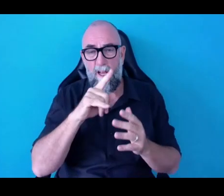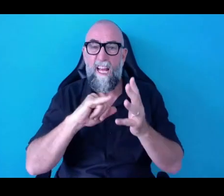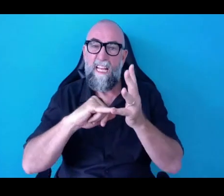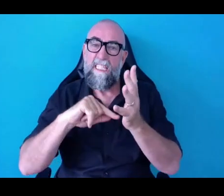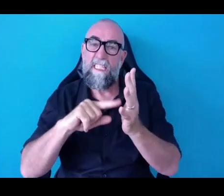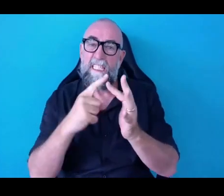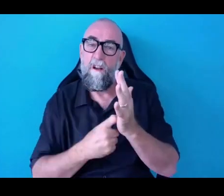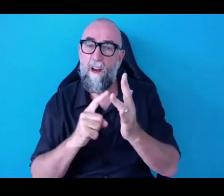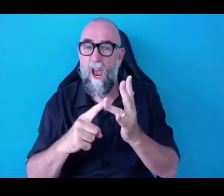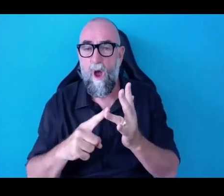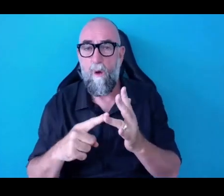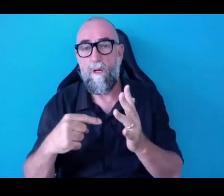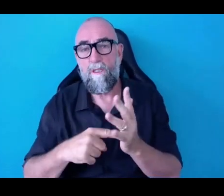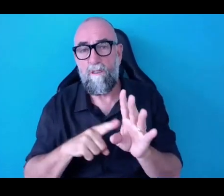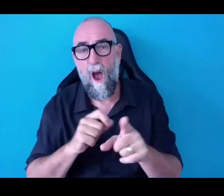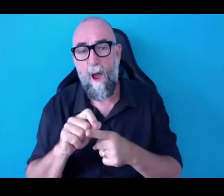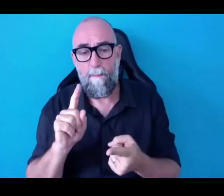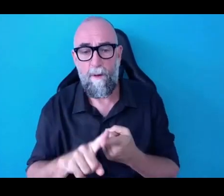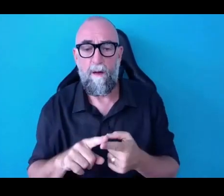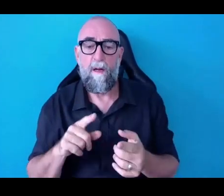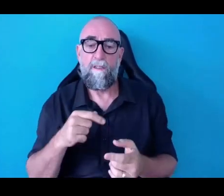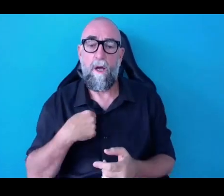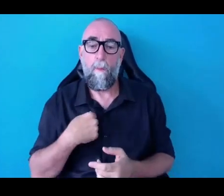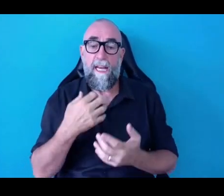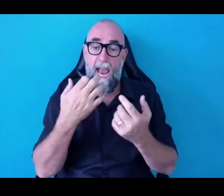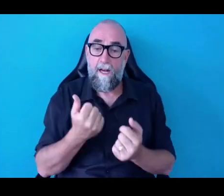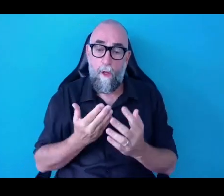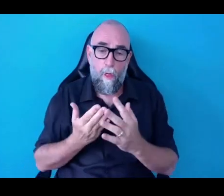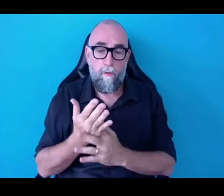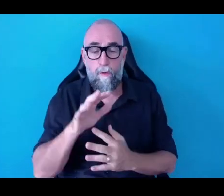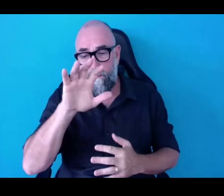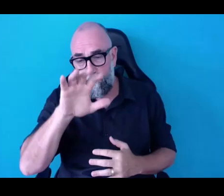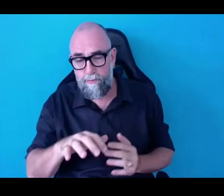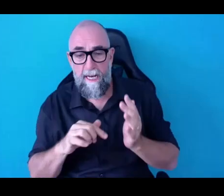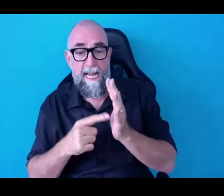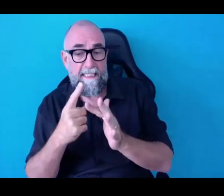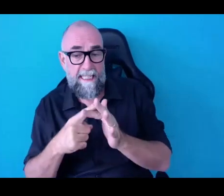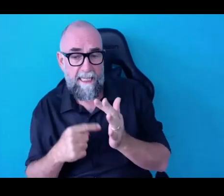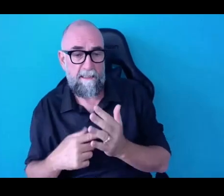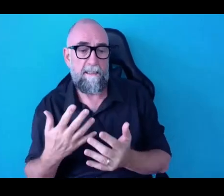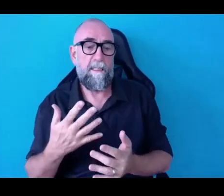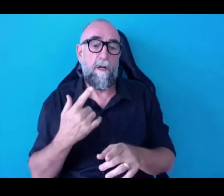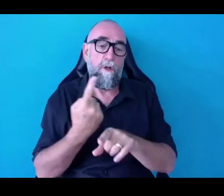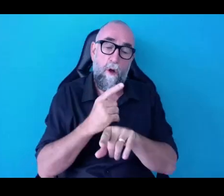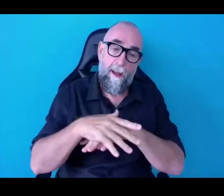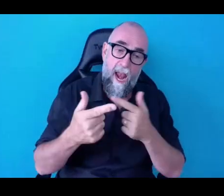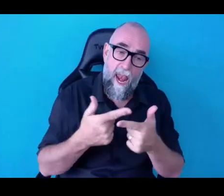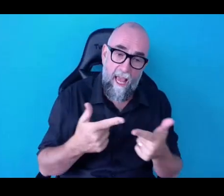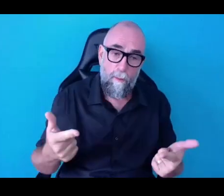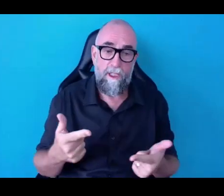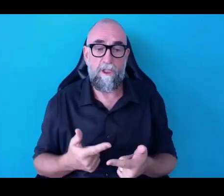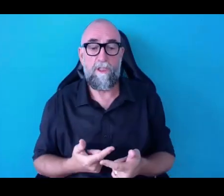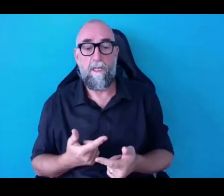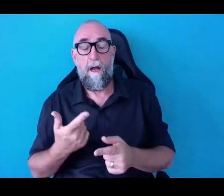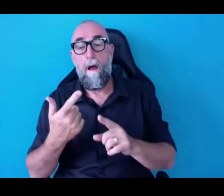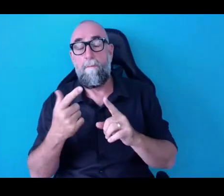words reference and reflect language from popular culture, hip-hop, political consciousness, and web-based technologies. The pairing of